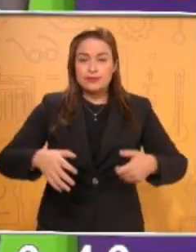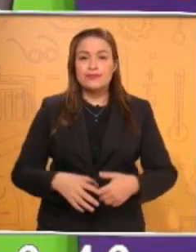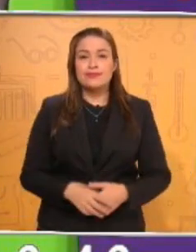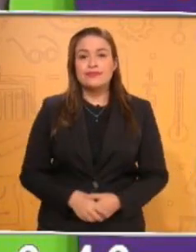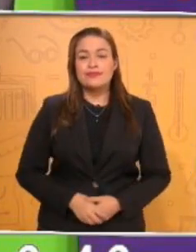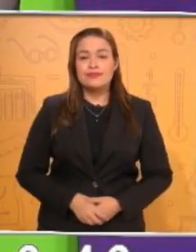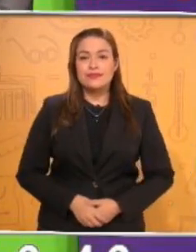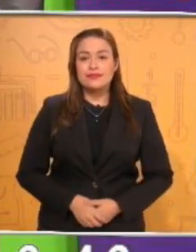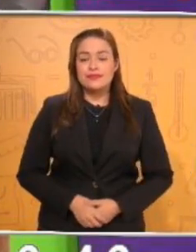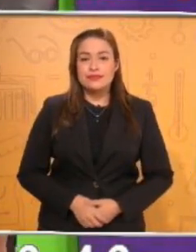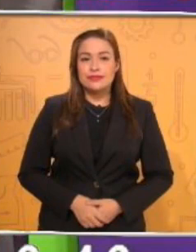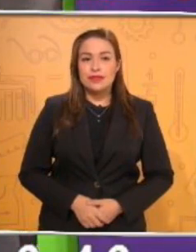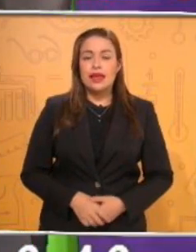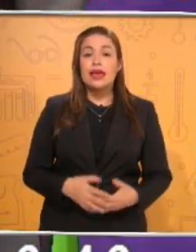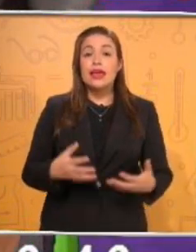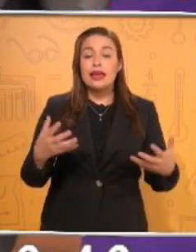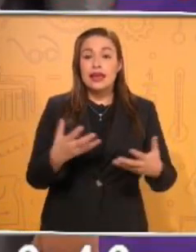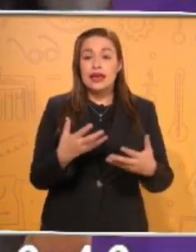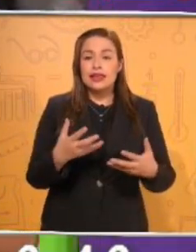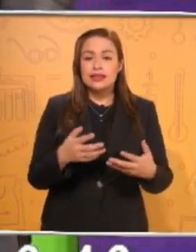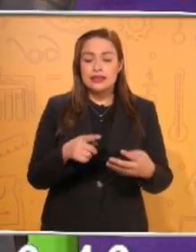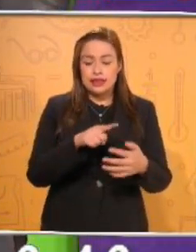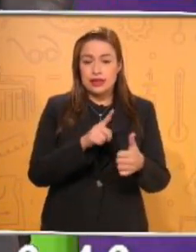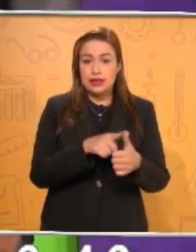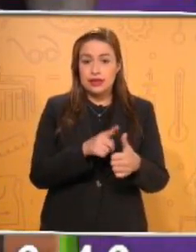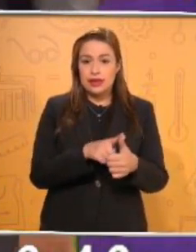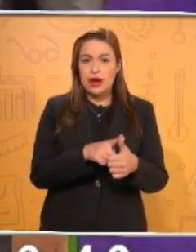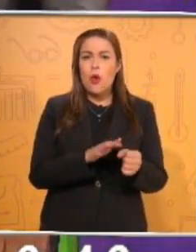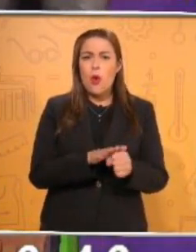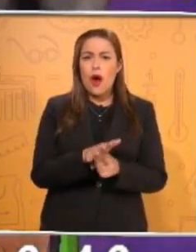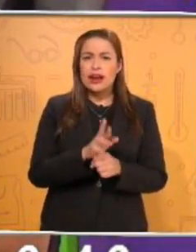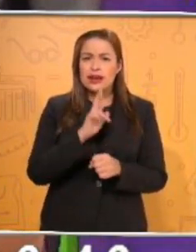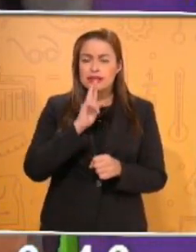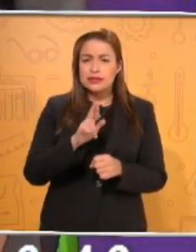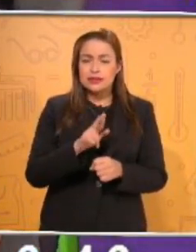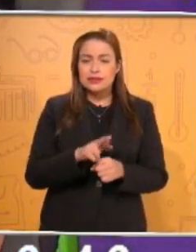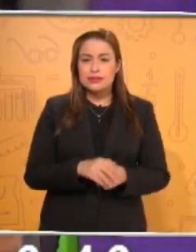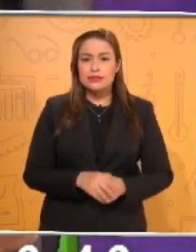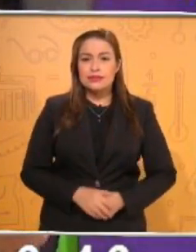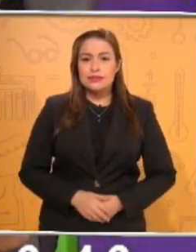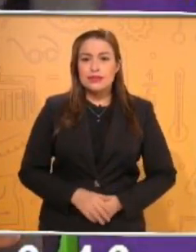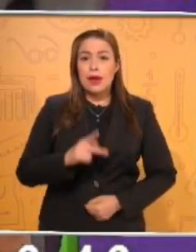What was Paul doing? What could be the answer?